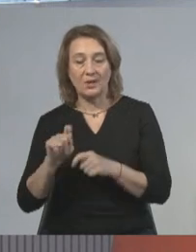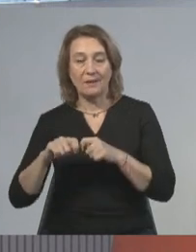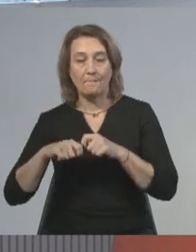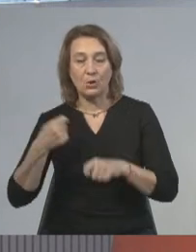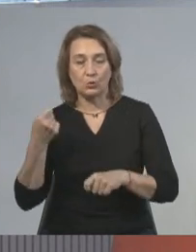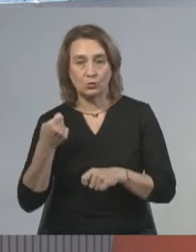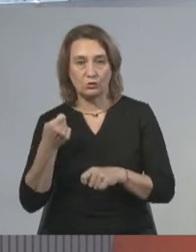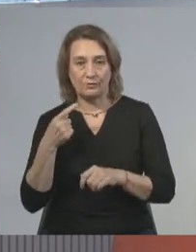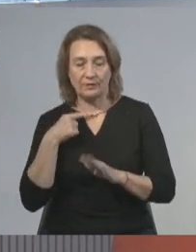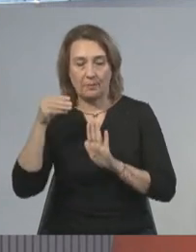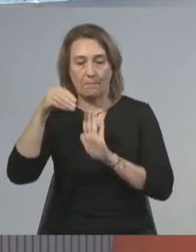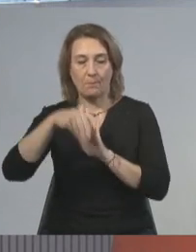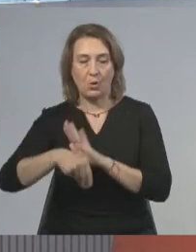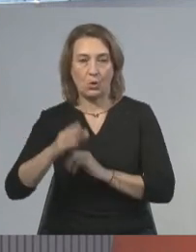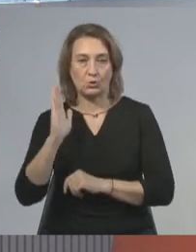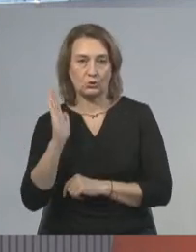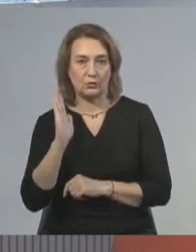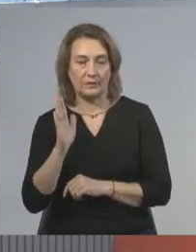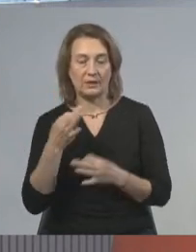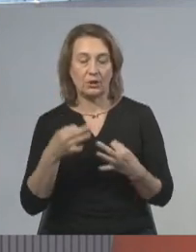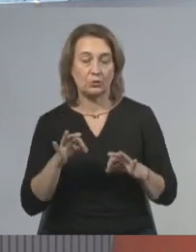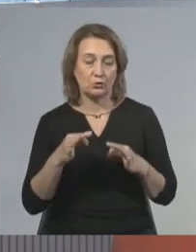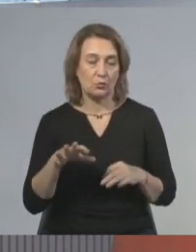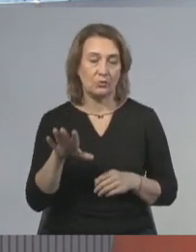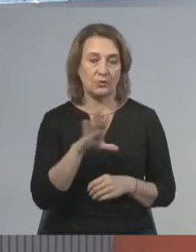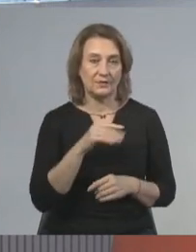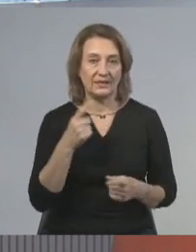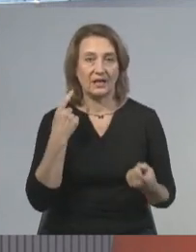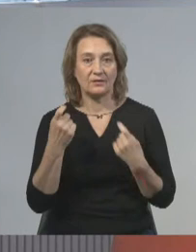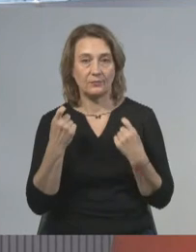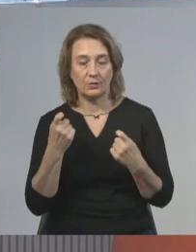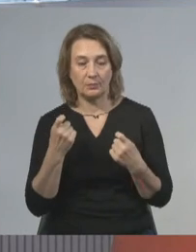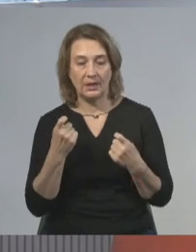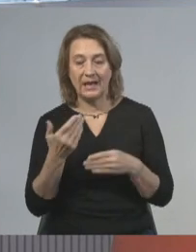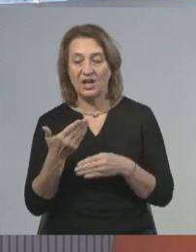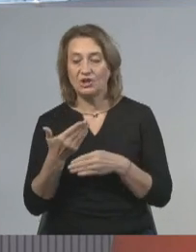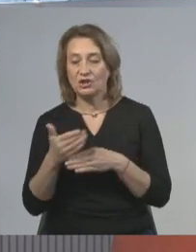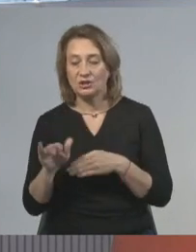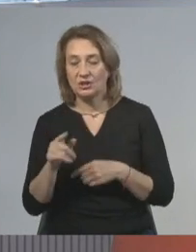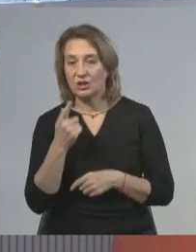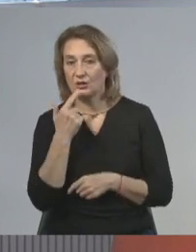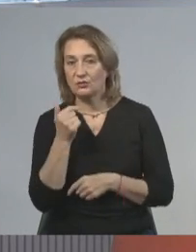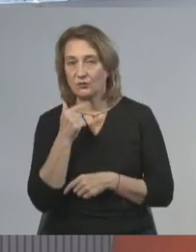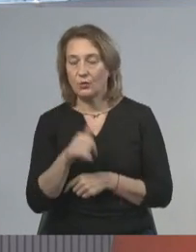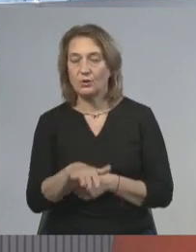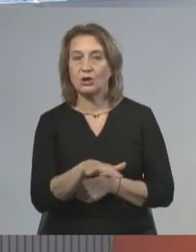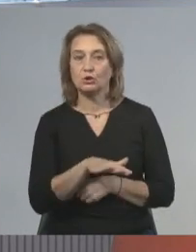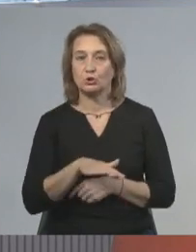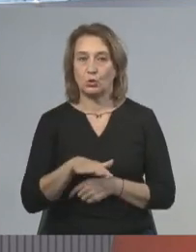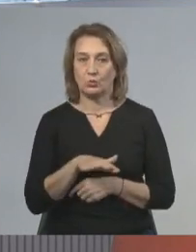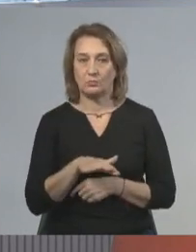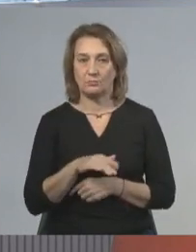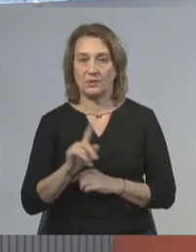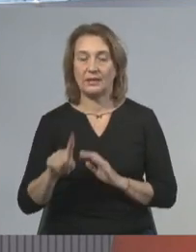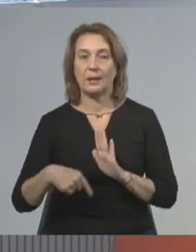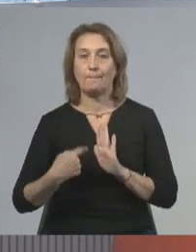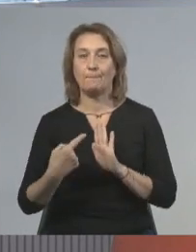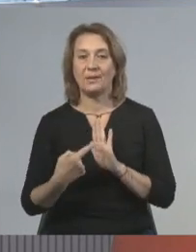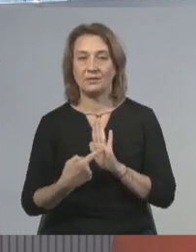voting and they will have the possibility to observe and will have the access to all information so as for the red zones